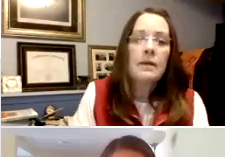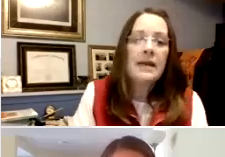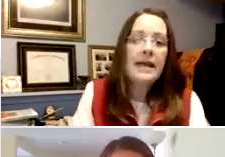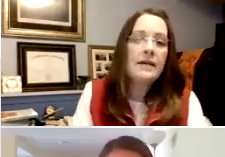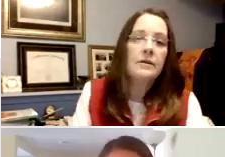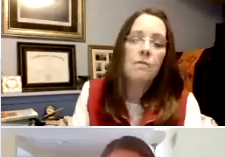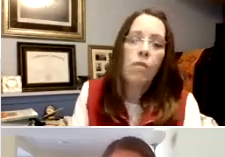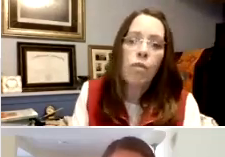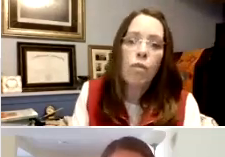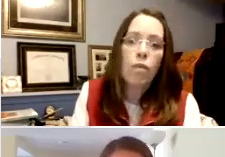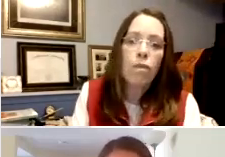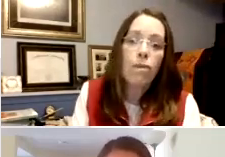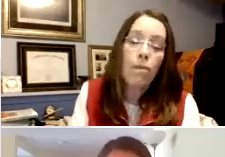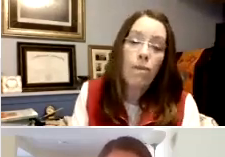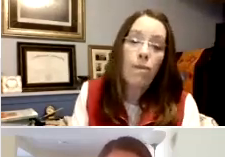What about now?